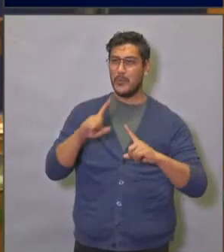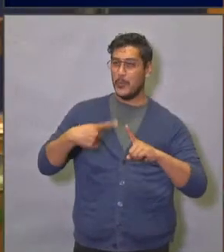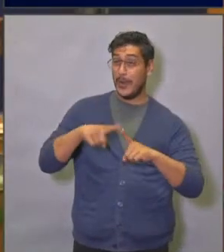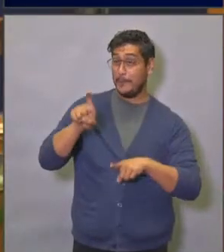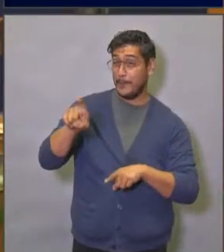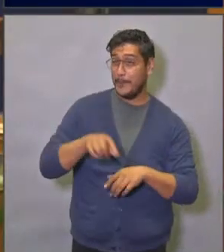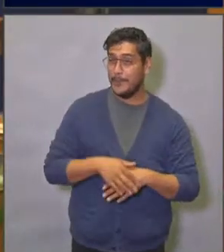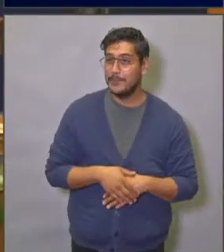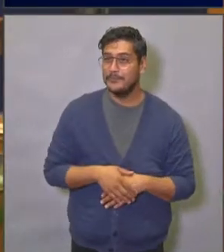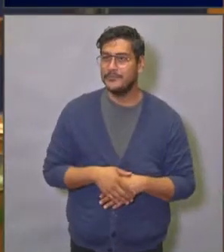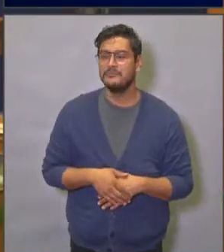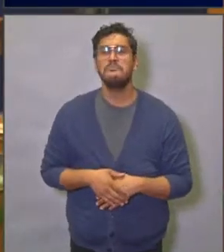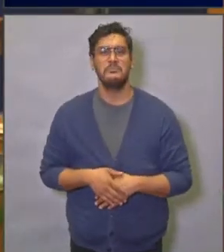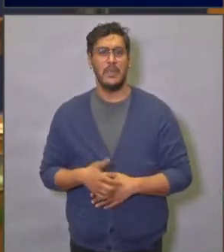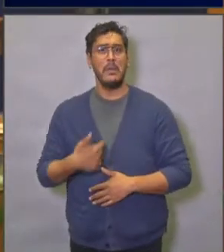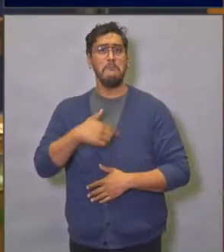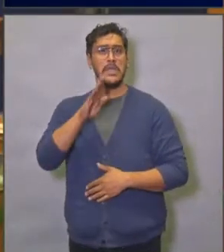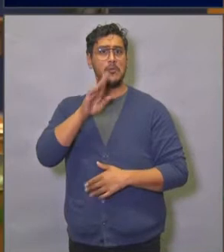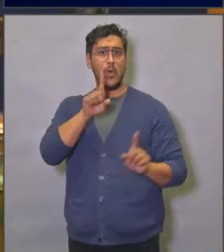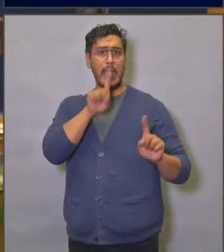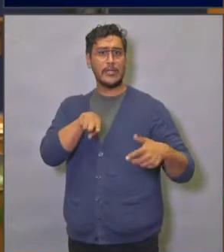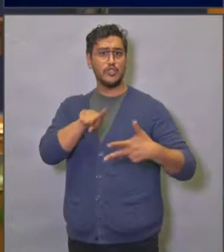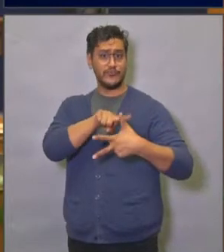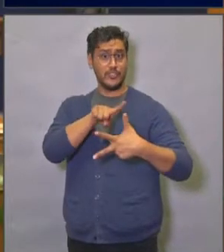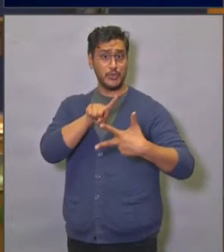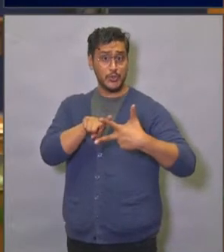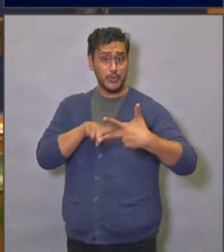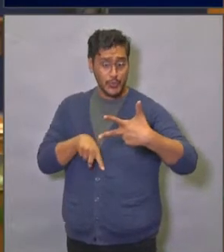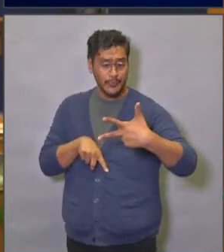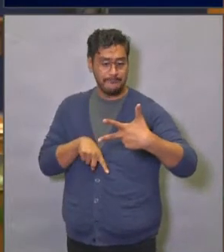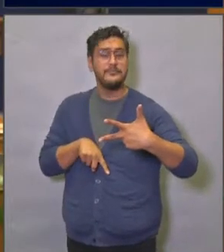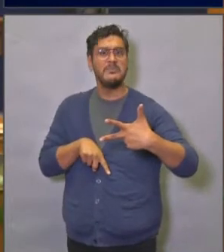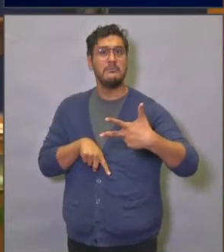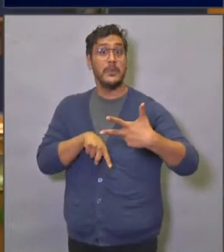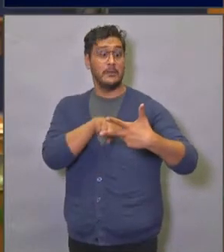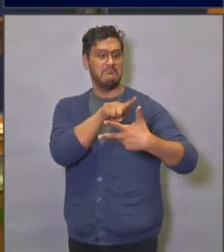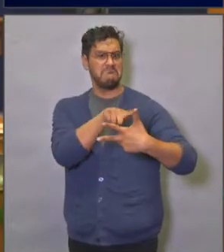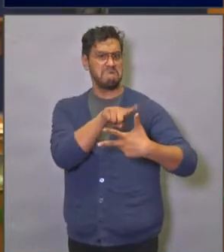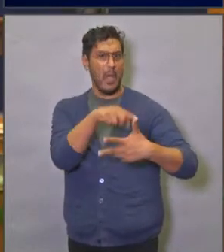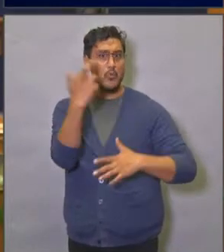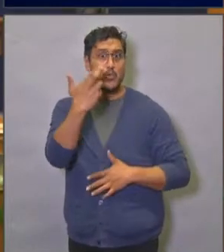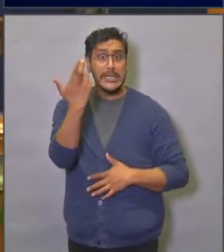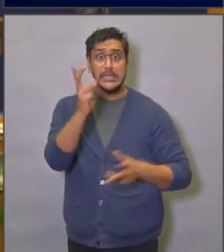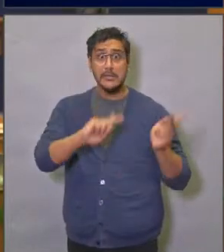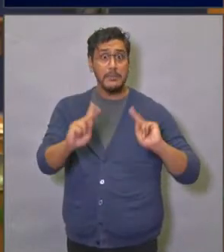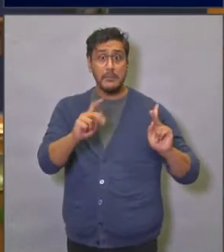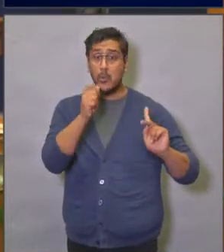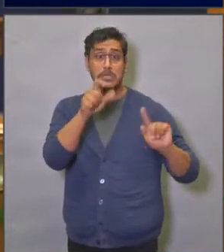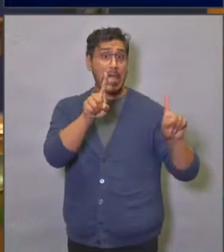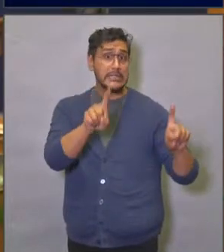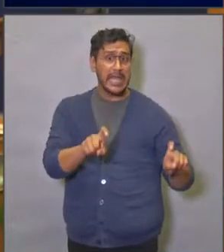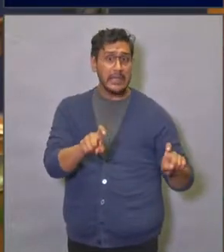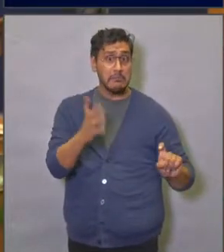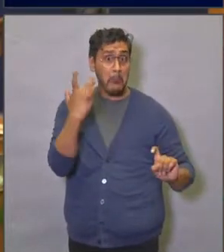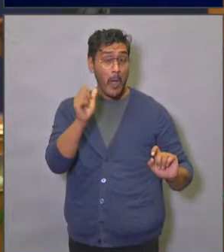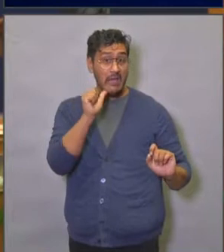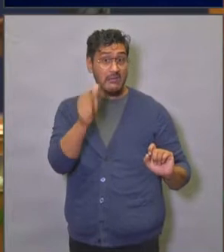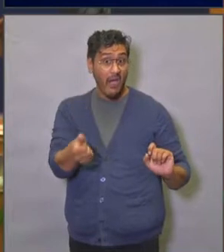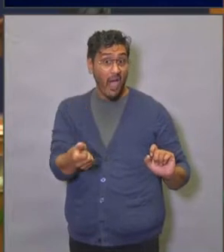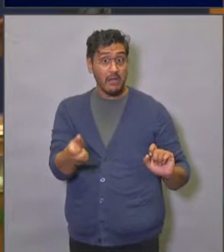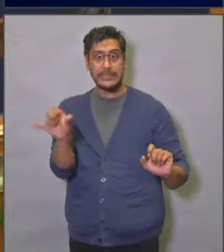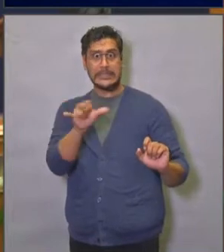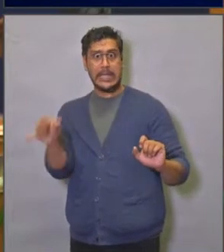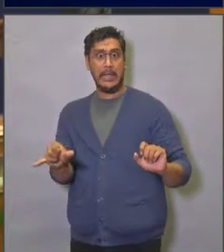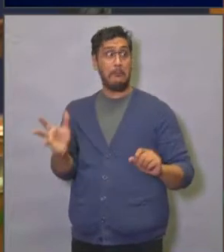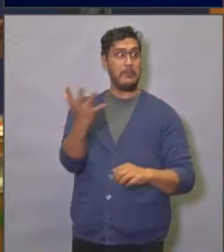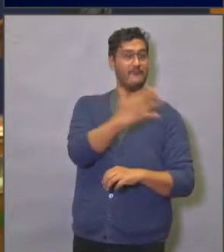Hi, I'll take the first two questions. Thank you for those. With respect to the reasons why people haven't been seeking testing at the same rate that they were earlier